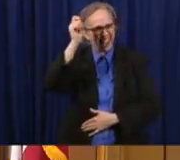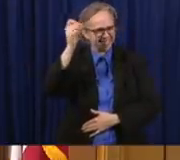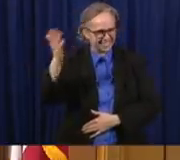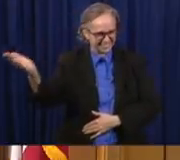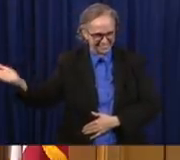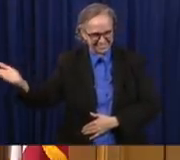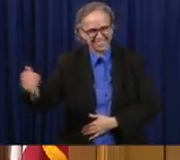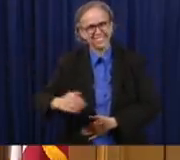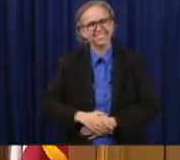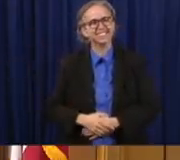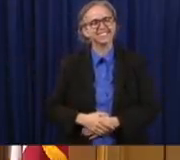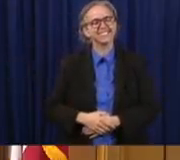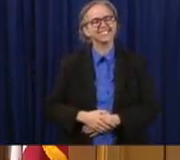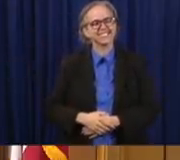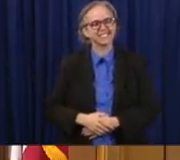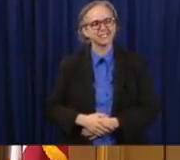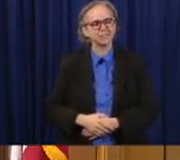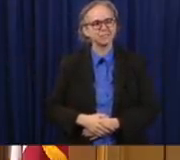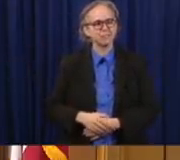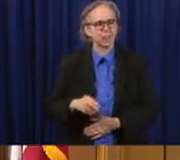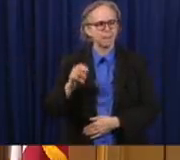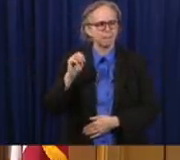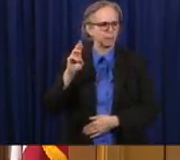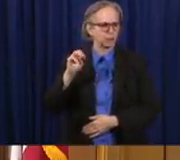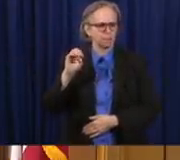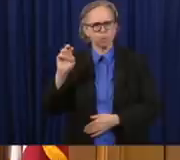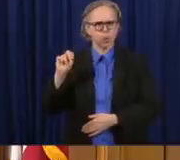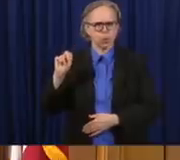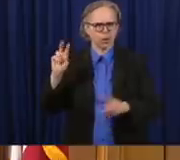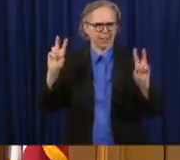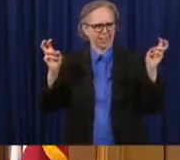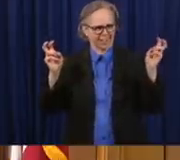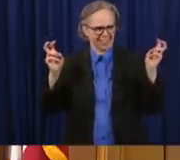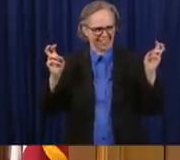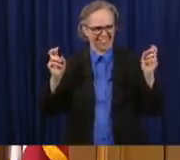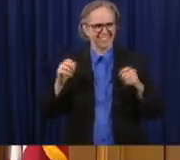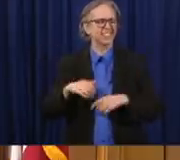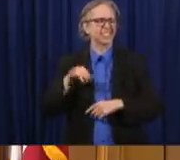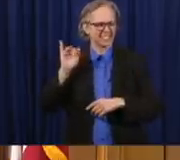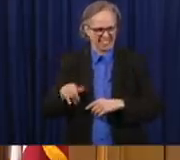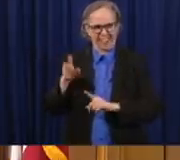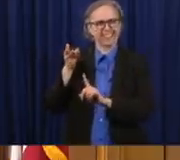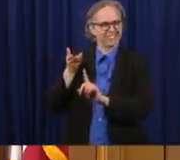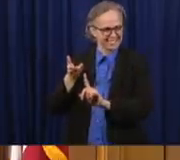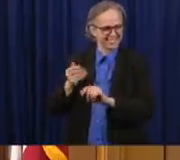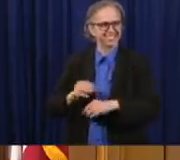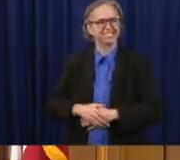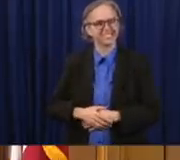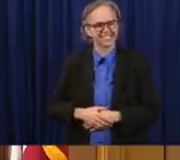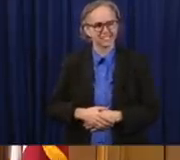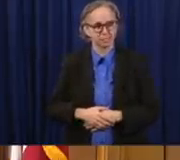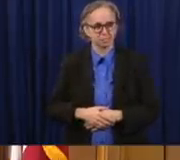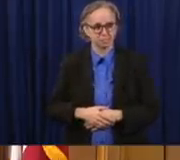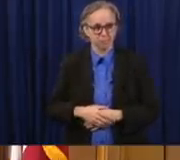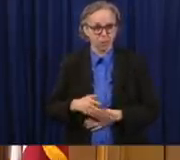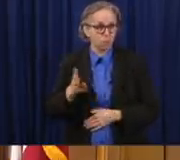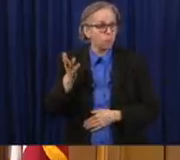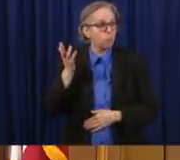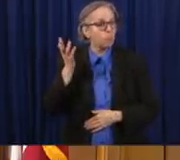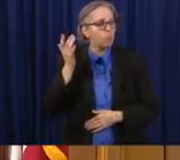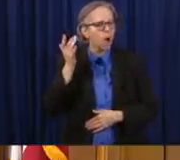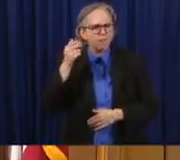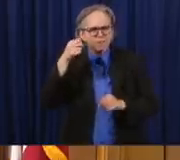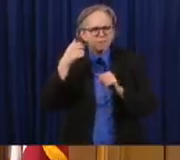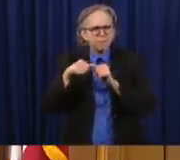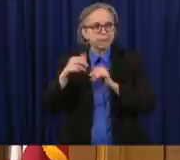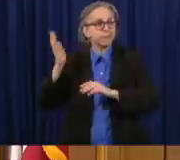And Mr. Moon comes from the fact that the team used to be called the